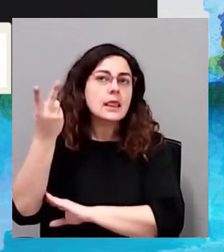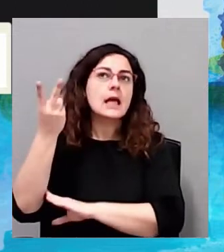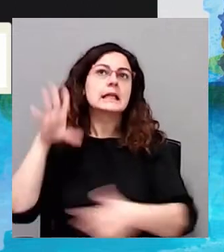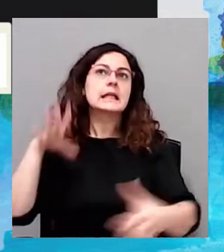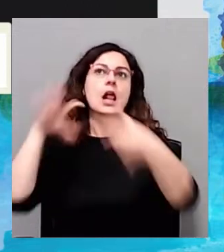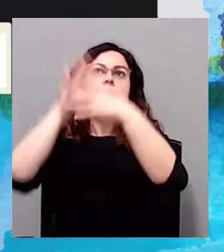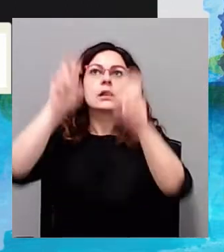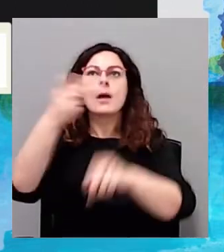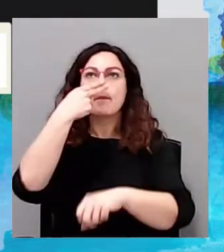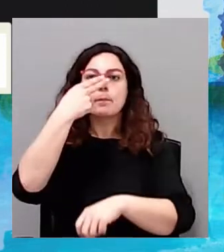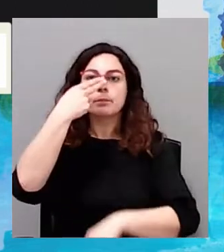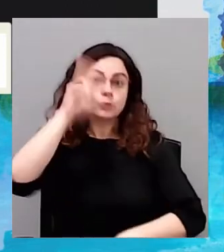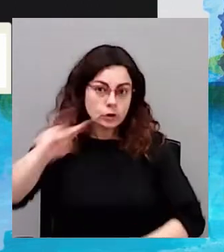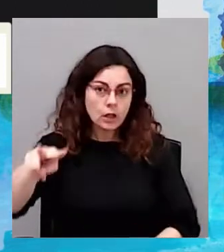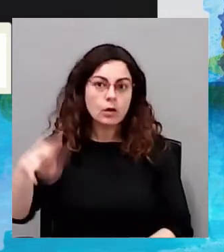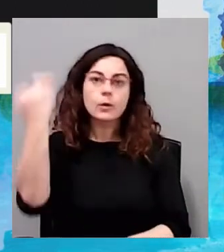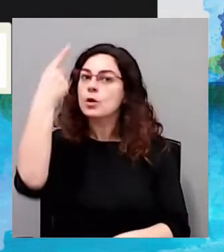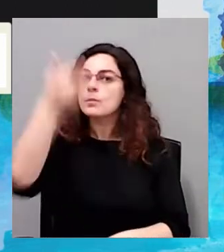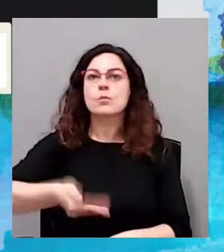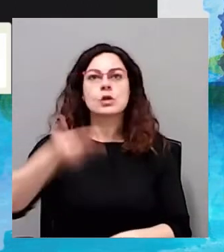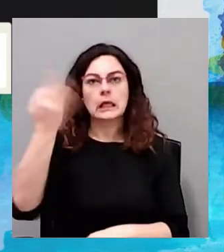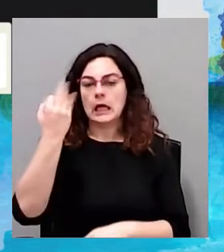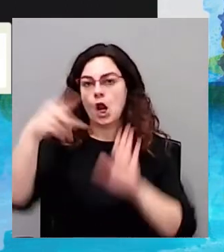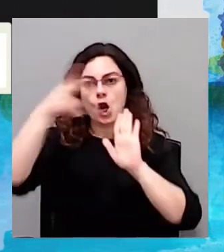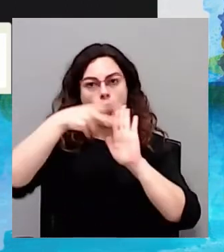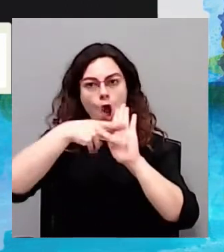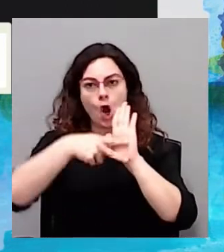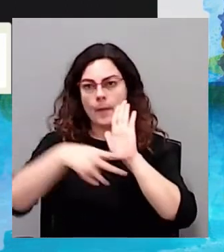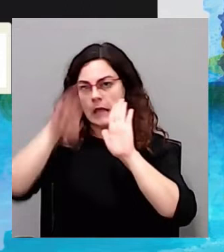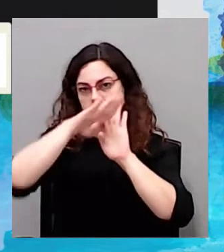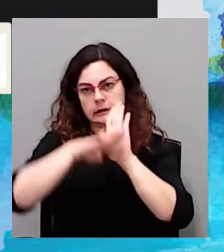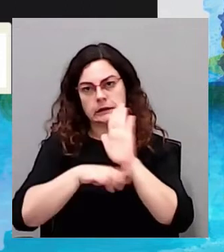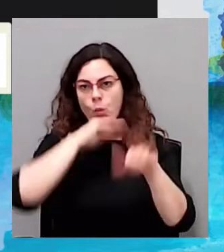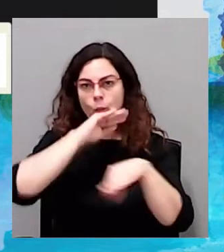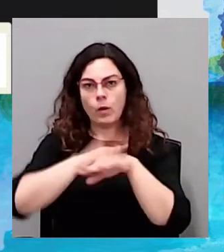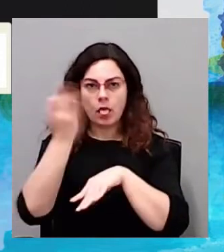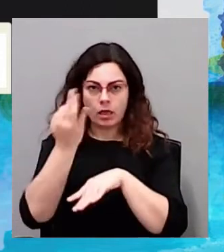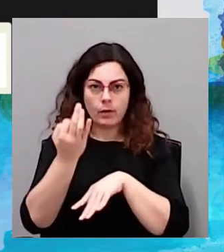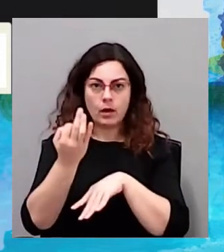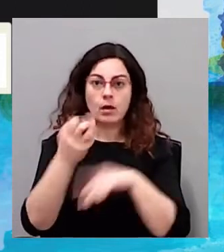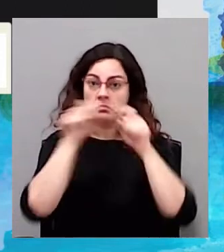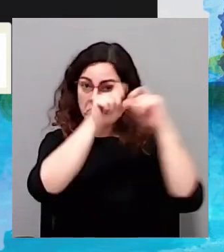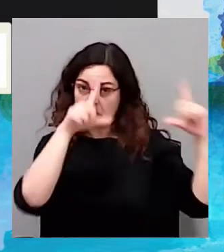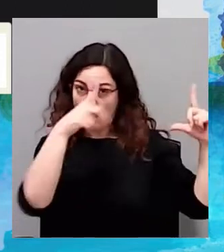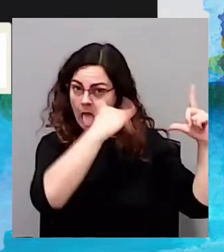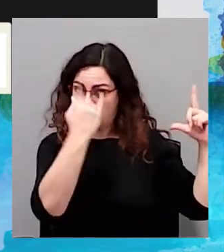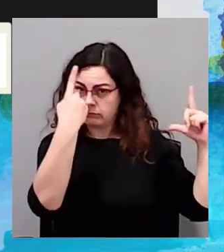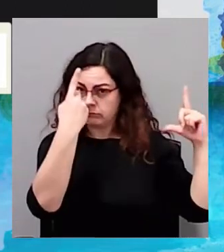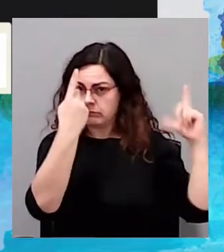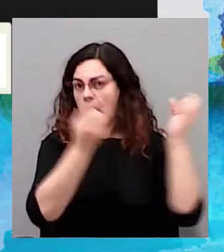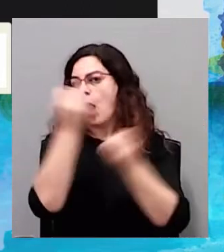to immerse people in museums. But it's always important to keep these guidelines in mind.